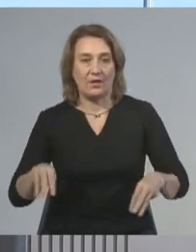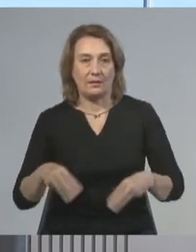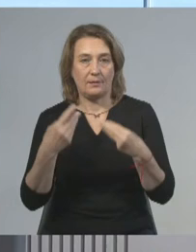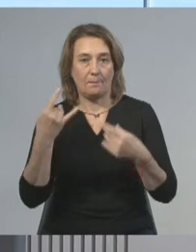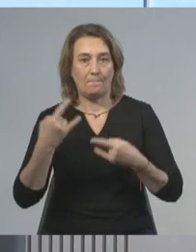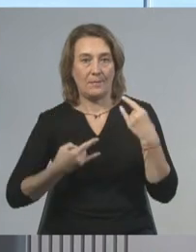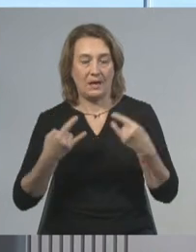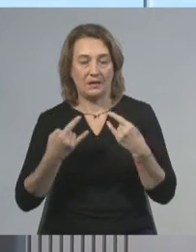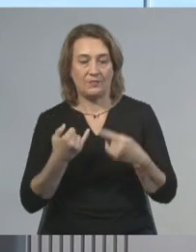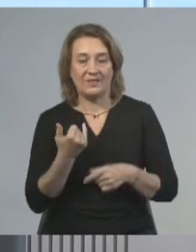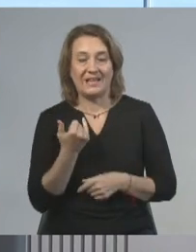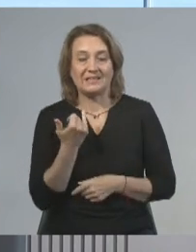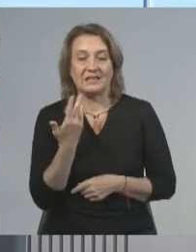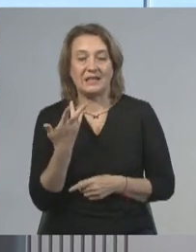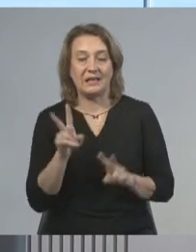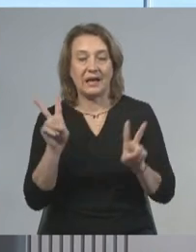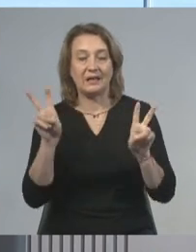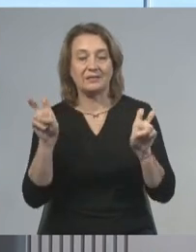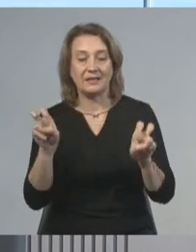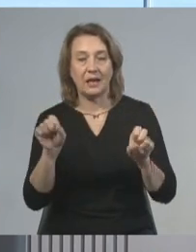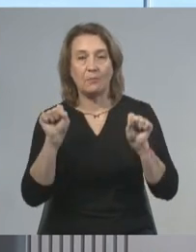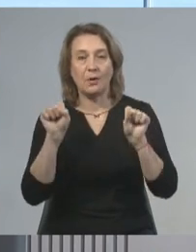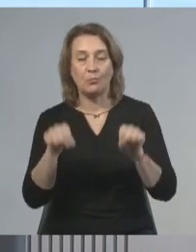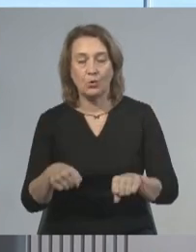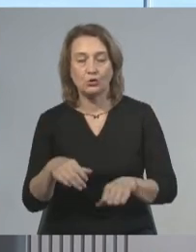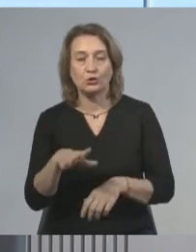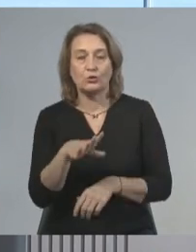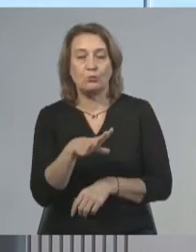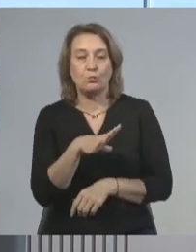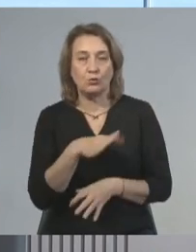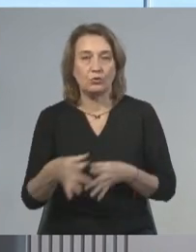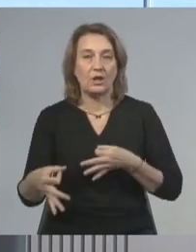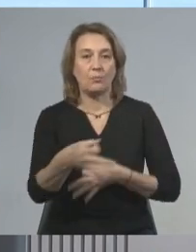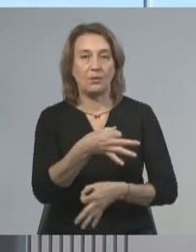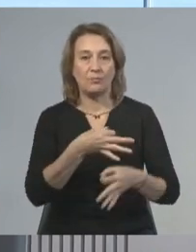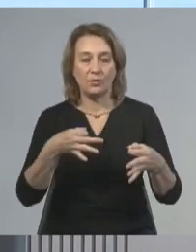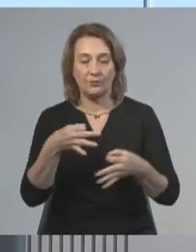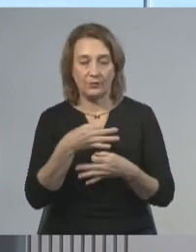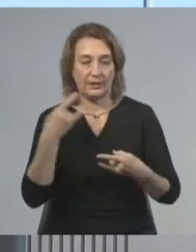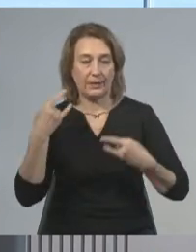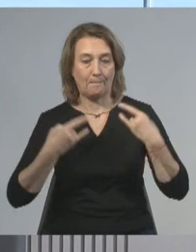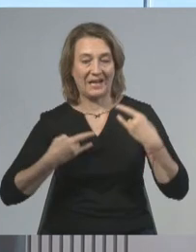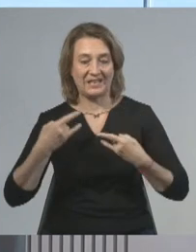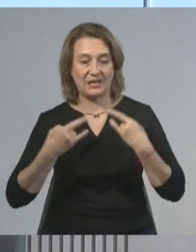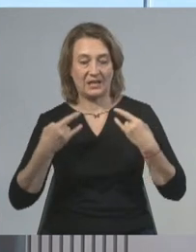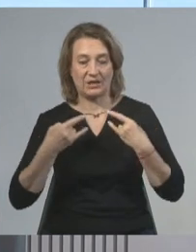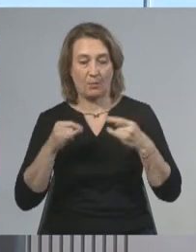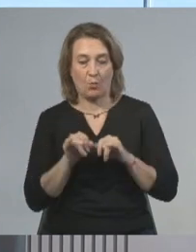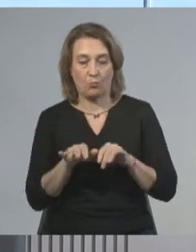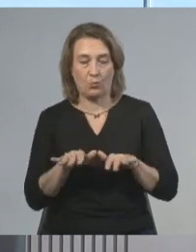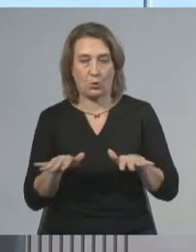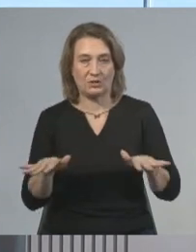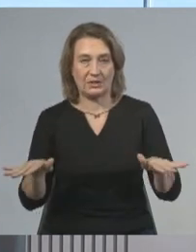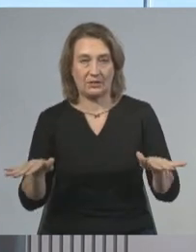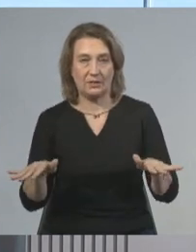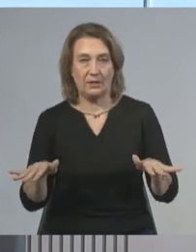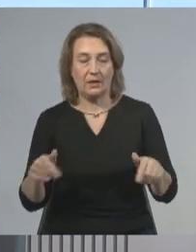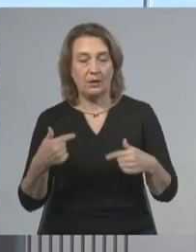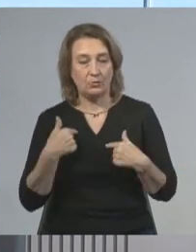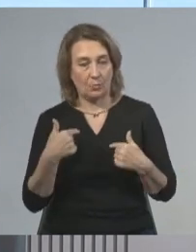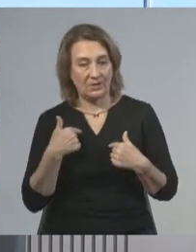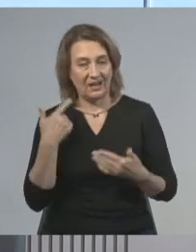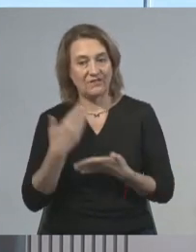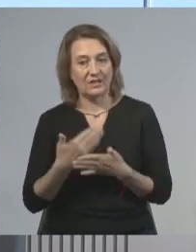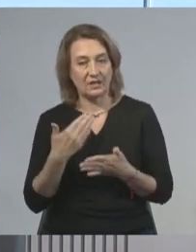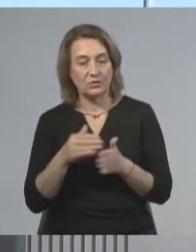be possible to highlight it in media and to which extent this topic can be discussed right now in the media space